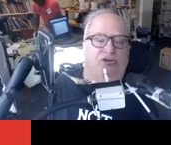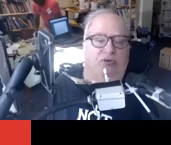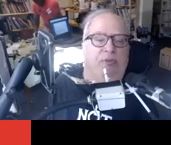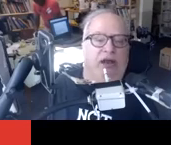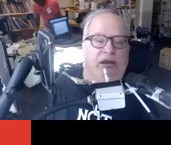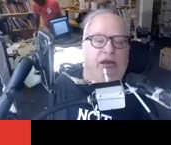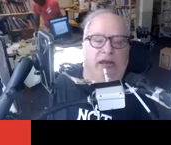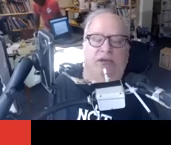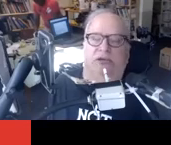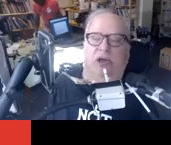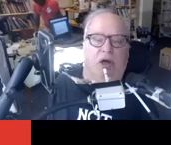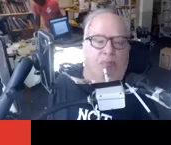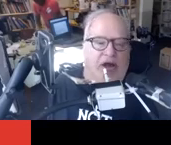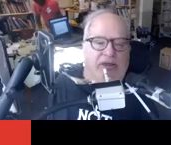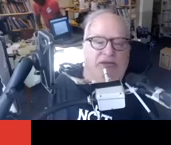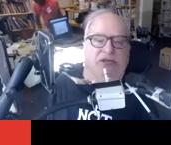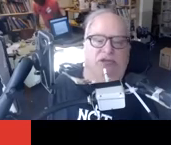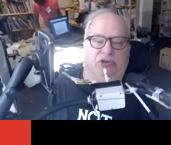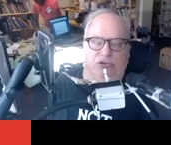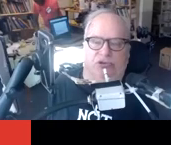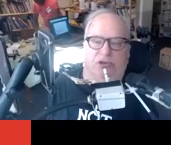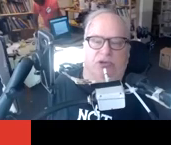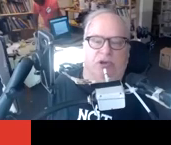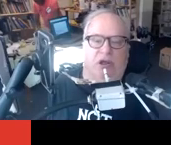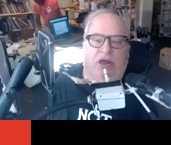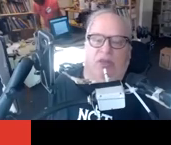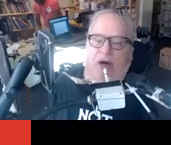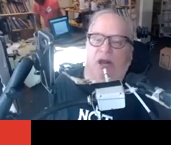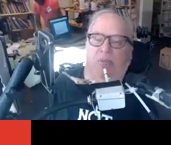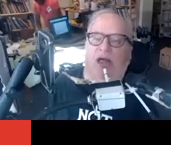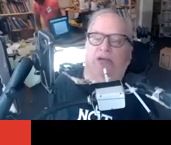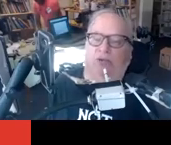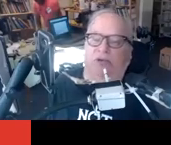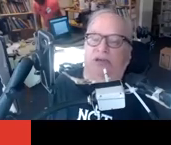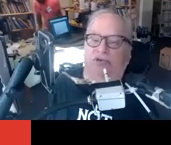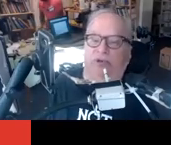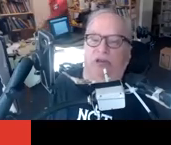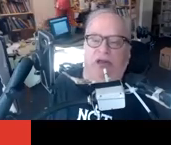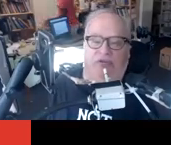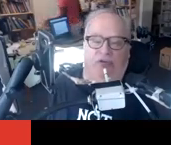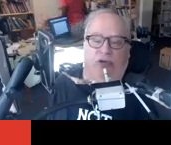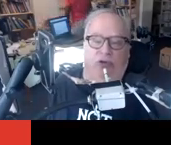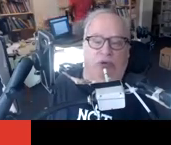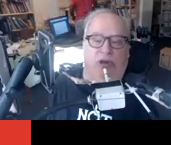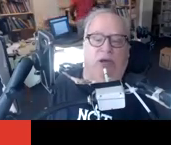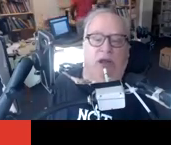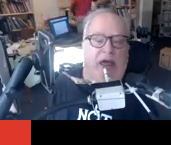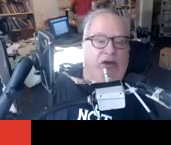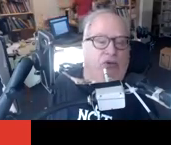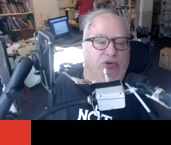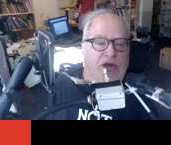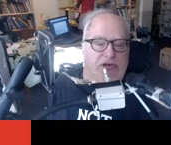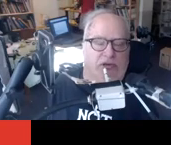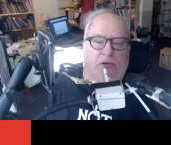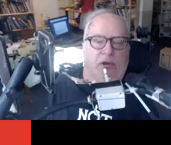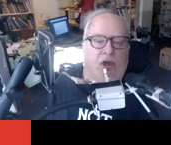been discriminated against by these institutions. The bottom line is who gets treated like a full human and